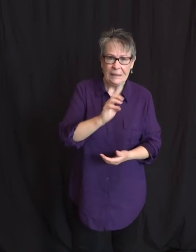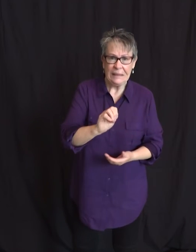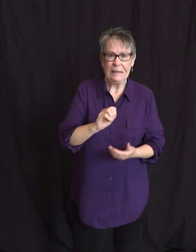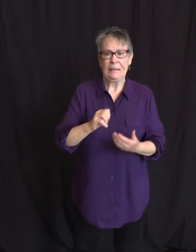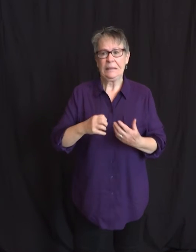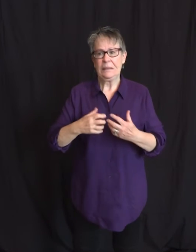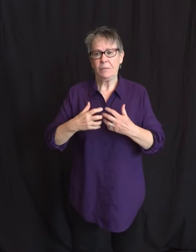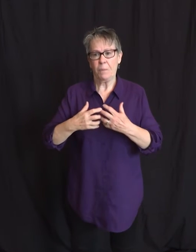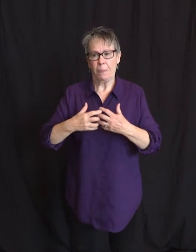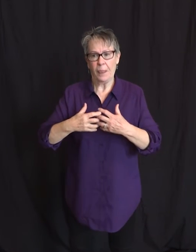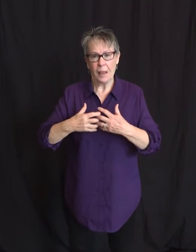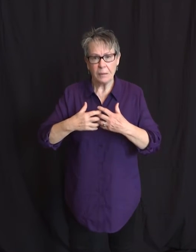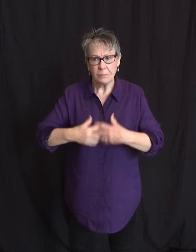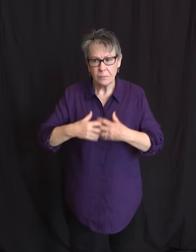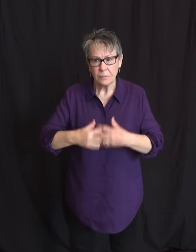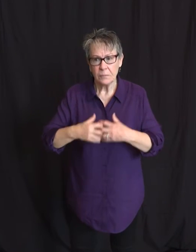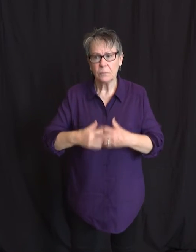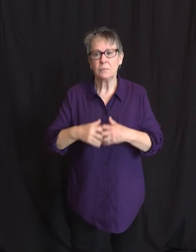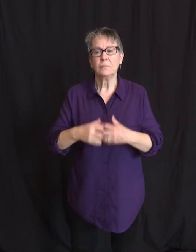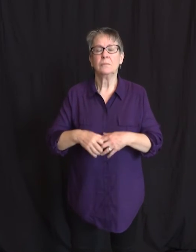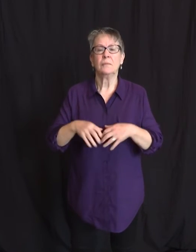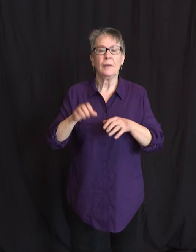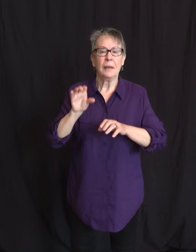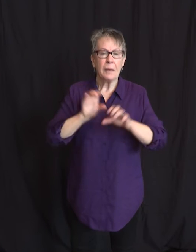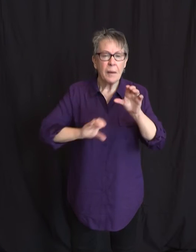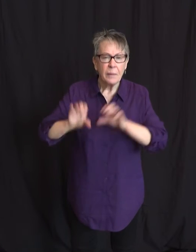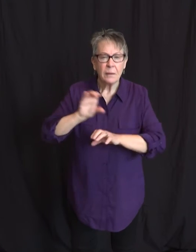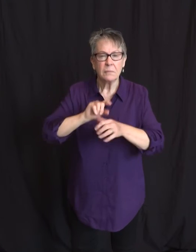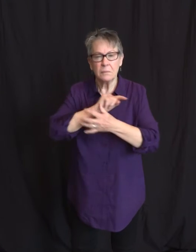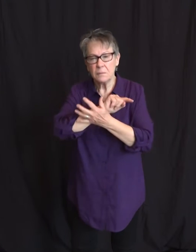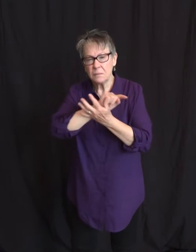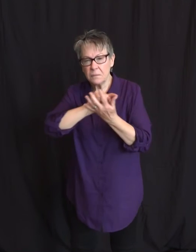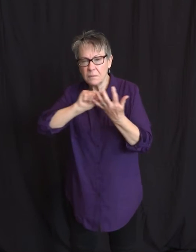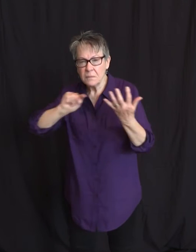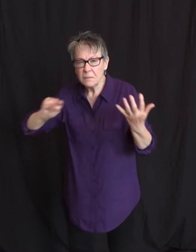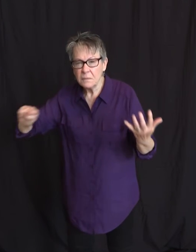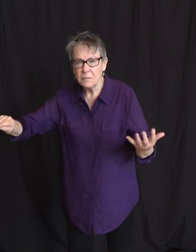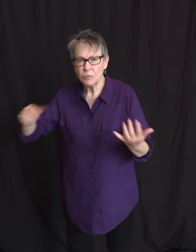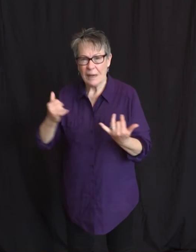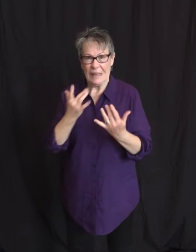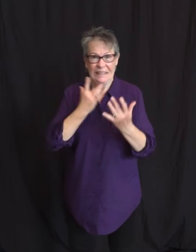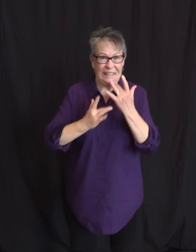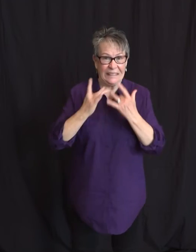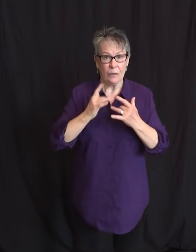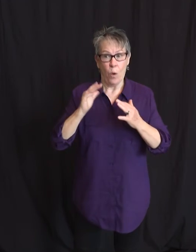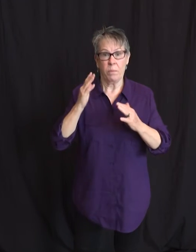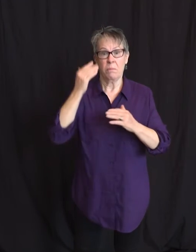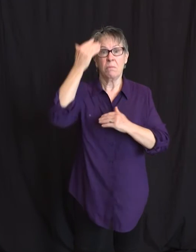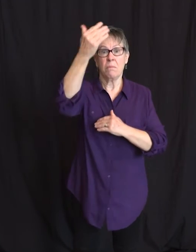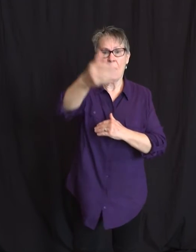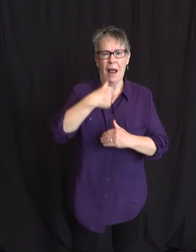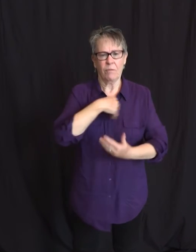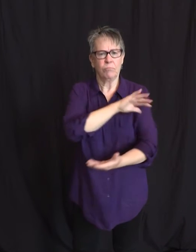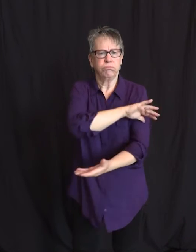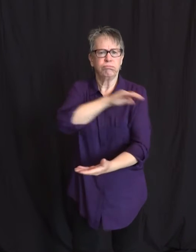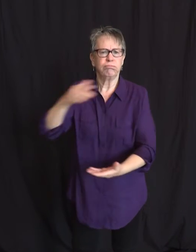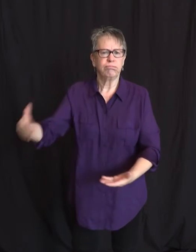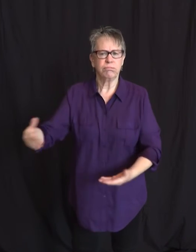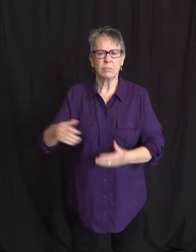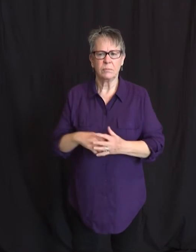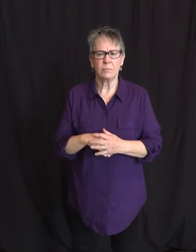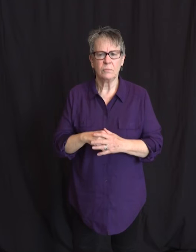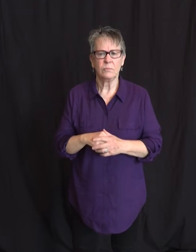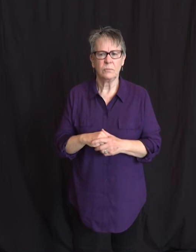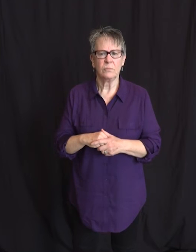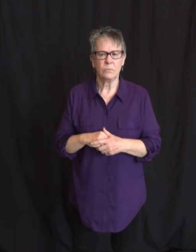who are taking the test. I wouldn't have said what we've said today unless we had the confidence. We have the confidence right now that we're going to be